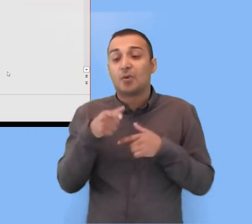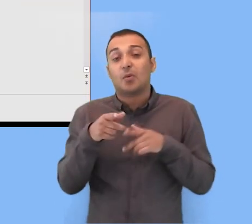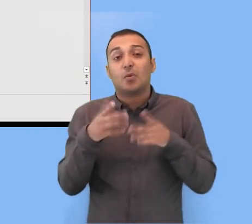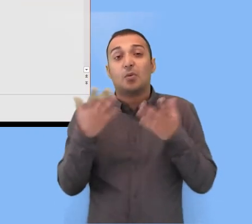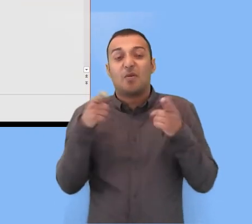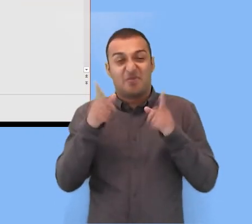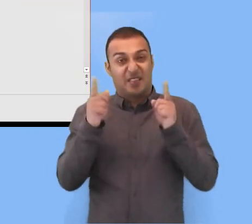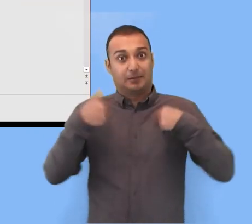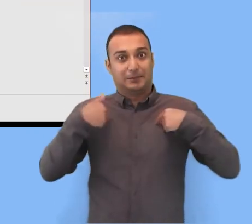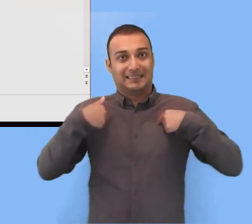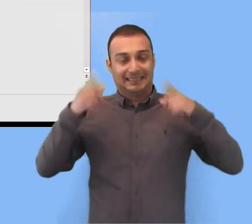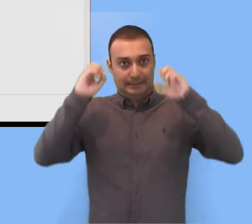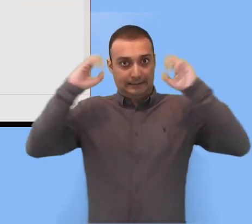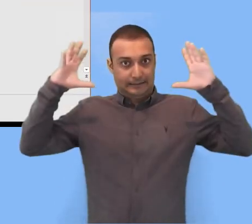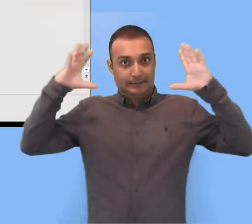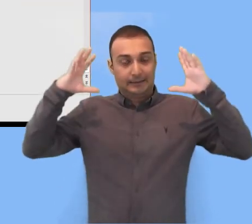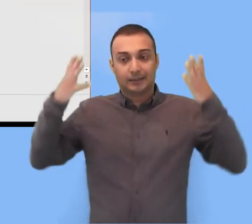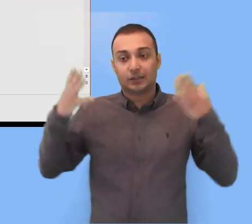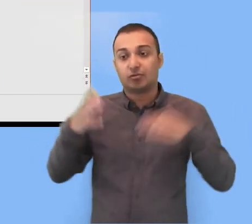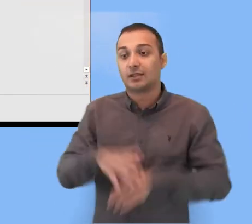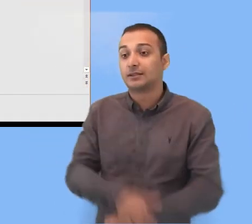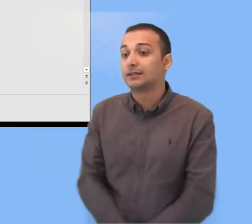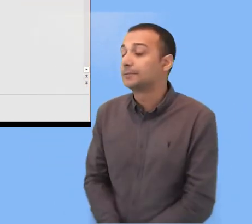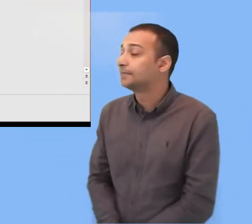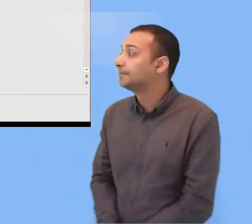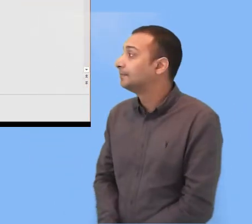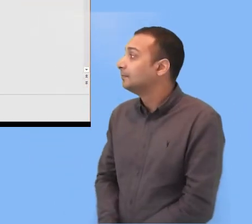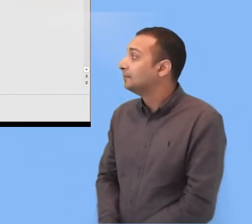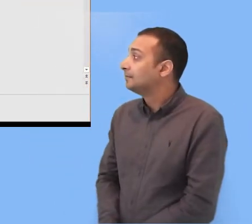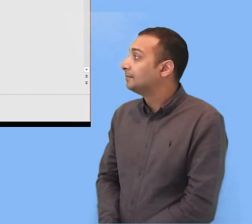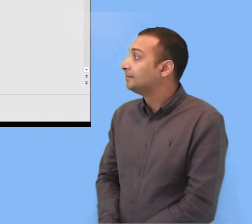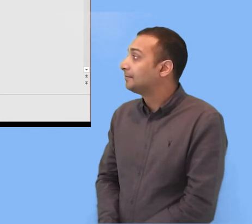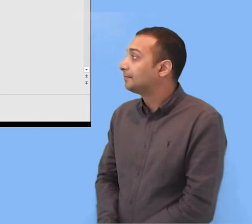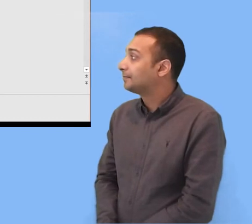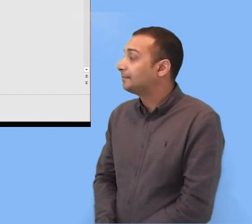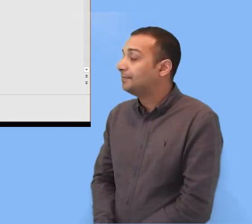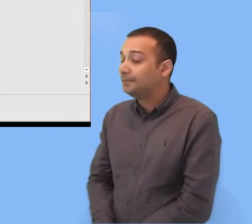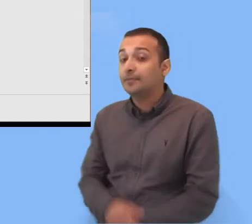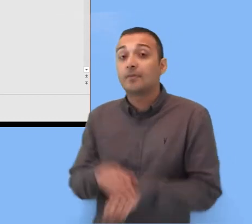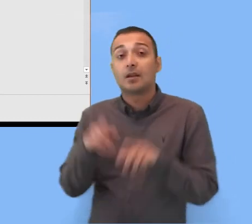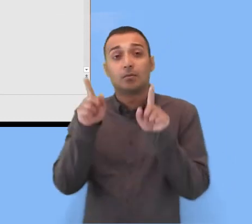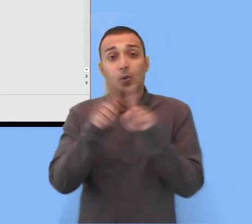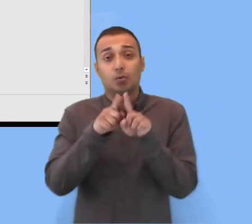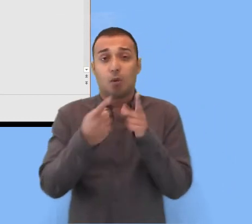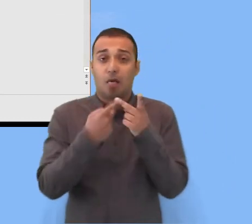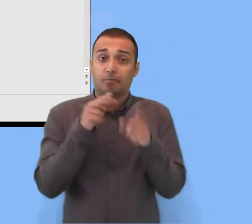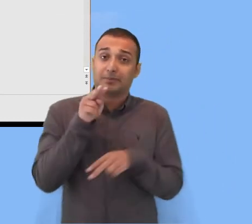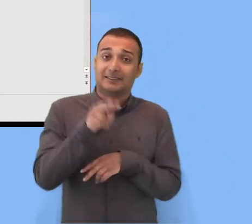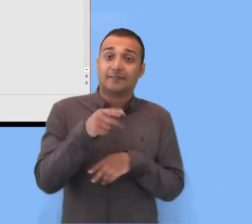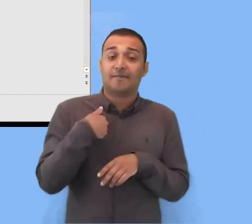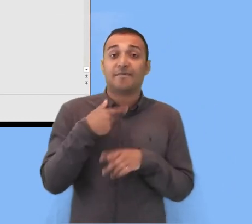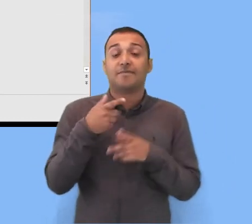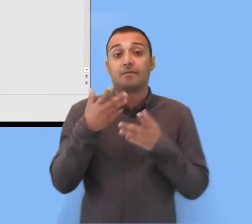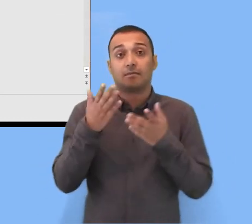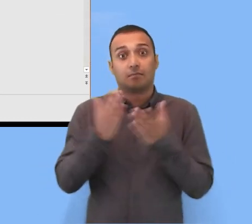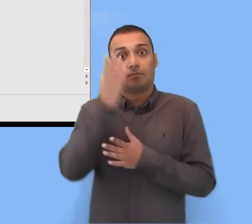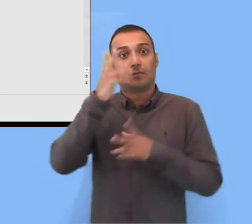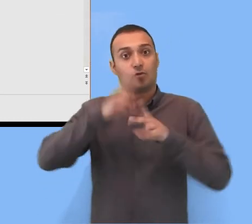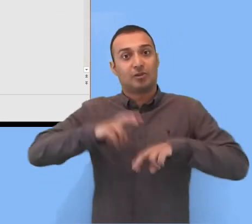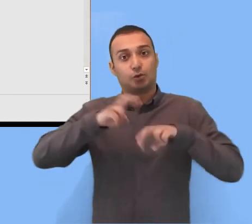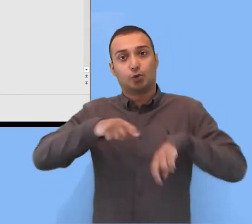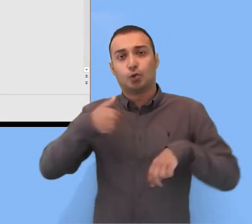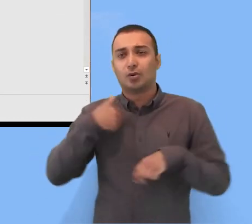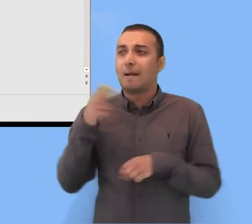to talk about. The other side of where I'm coming from is actual research. I went back to university myself